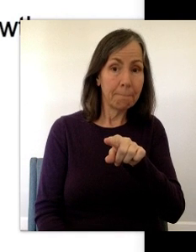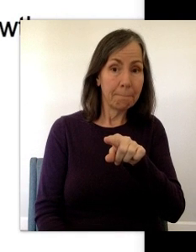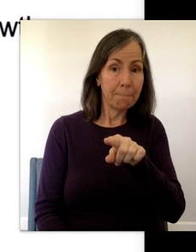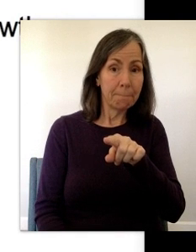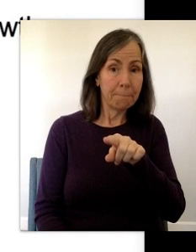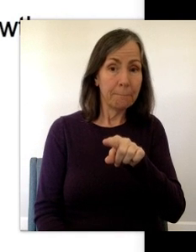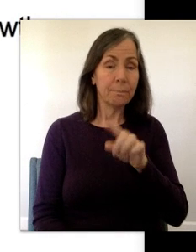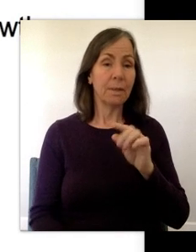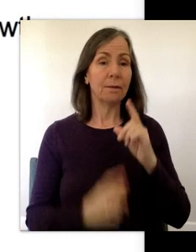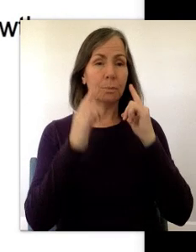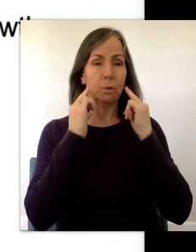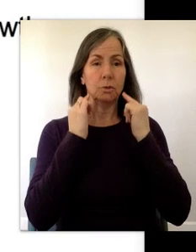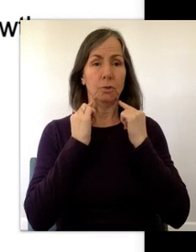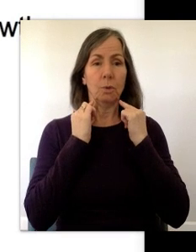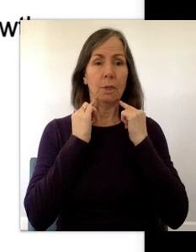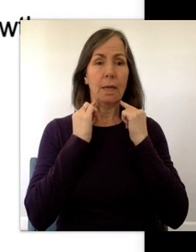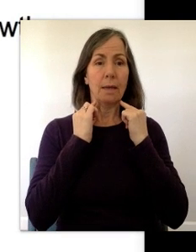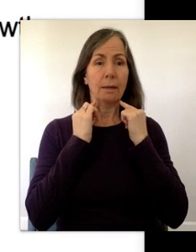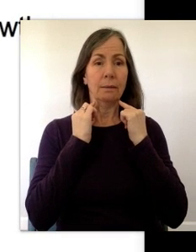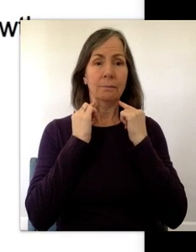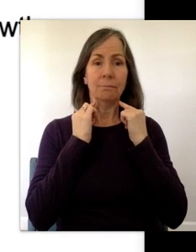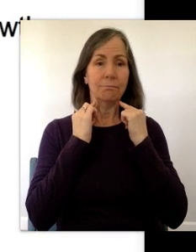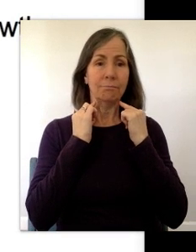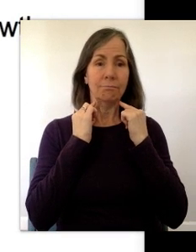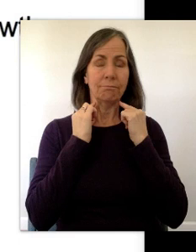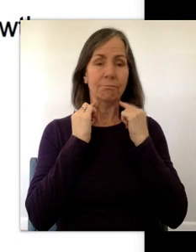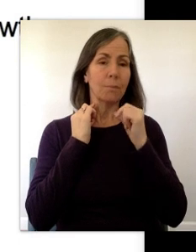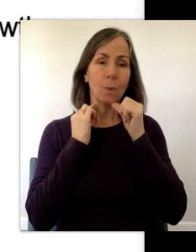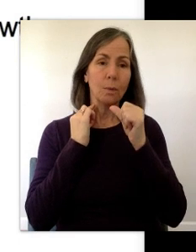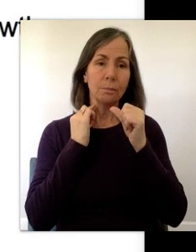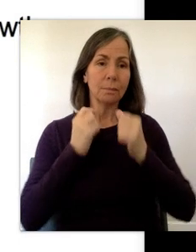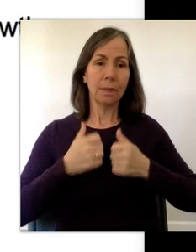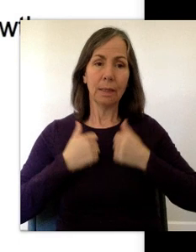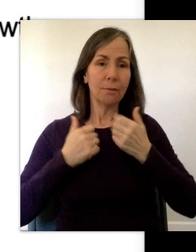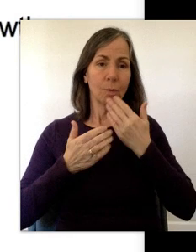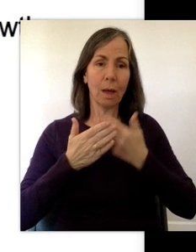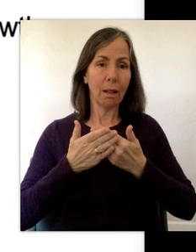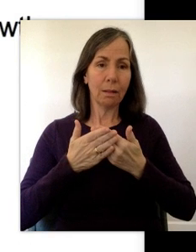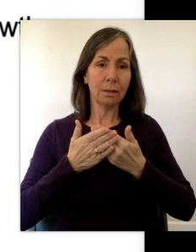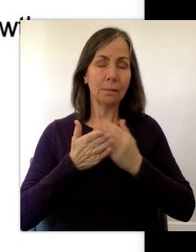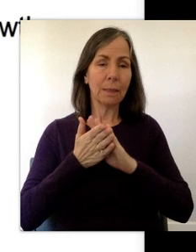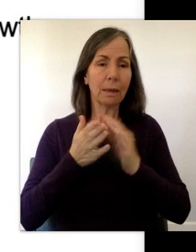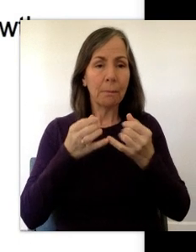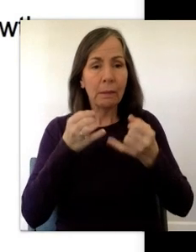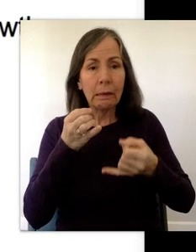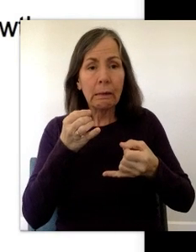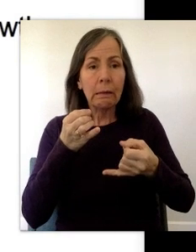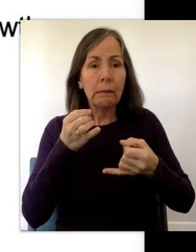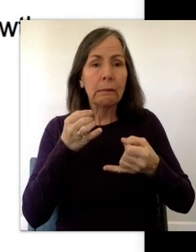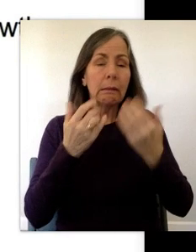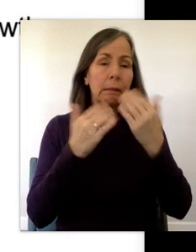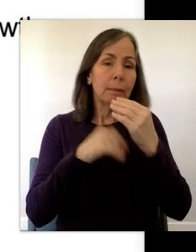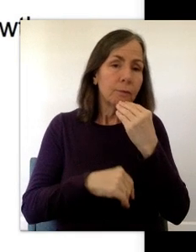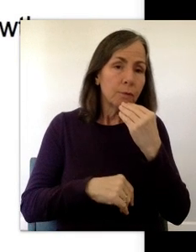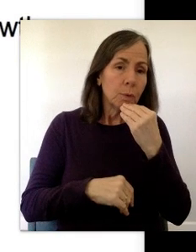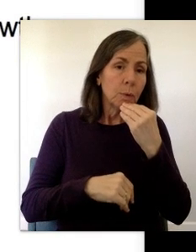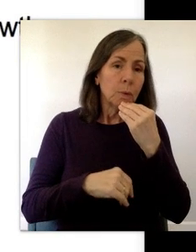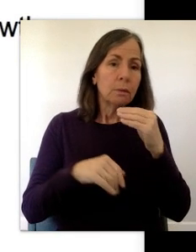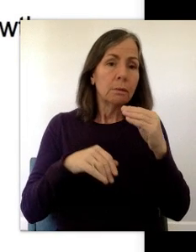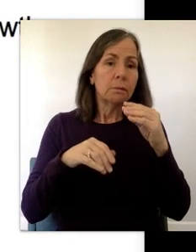the shorter necks probably won't do as well as the one with the longer necks. So